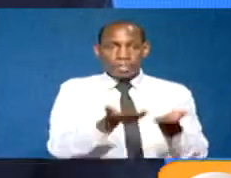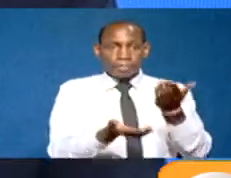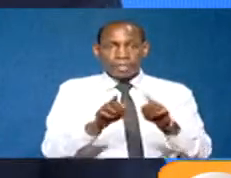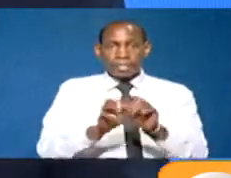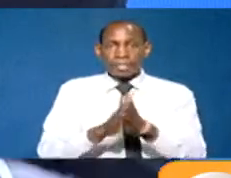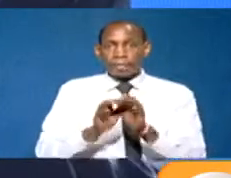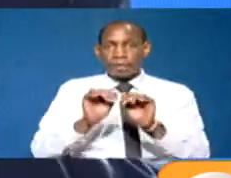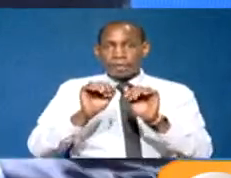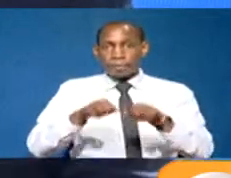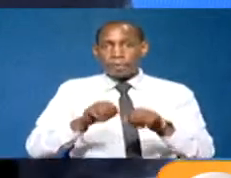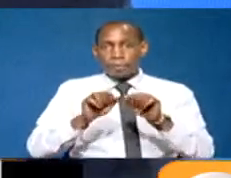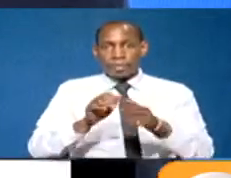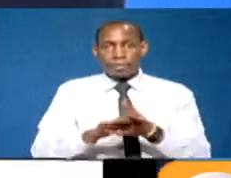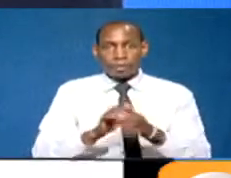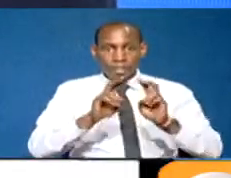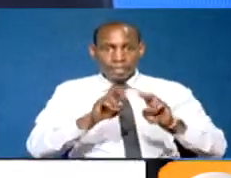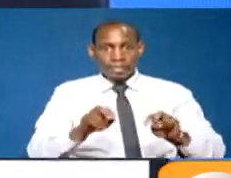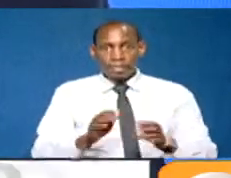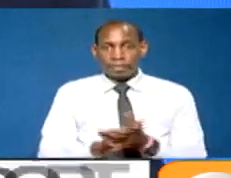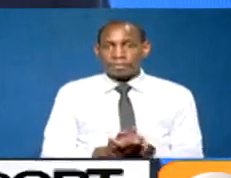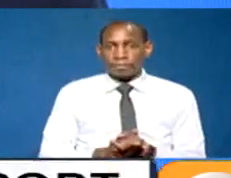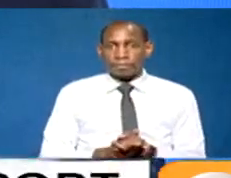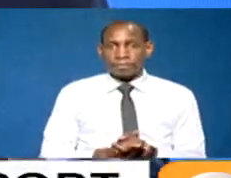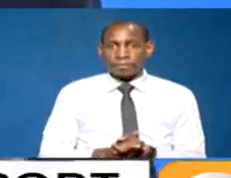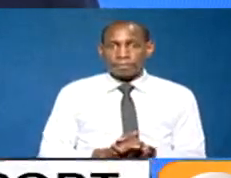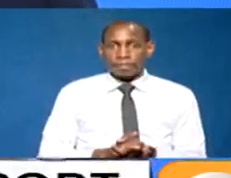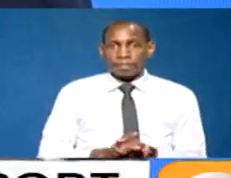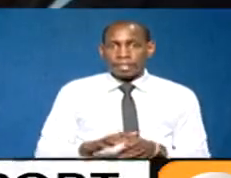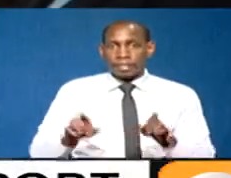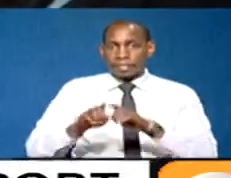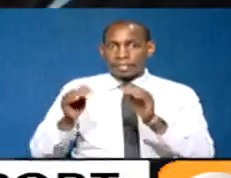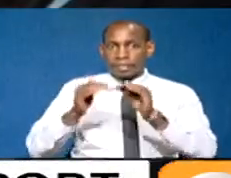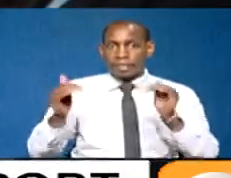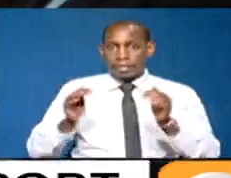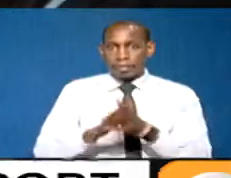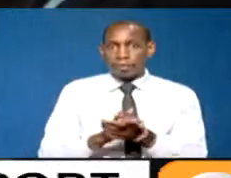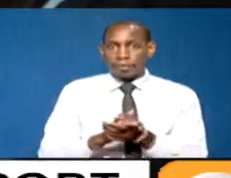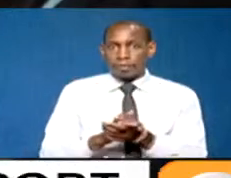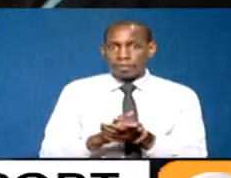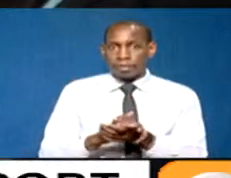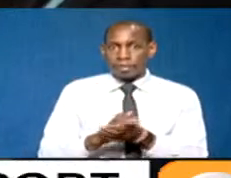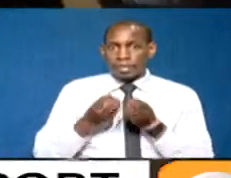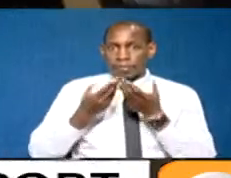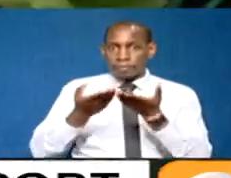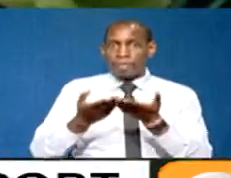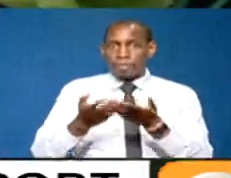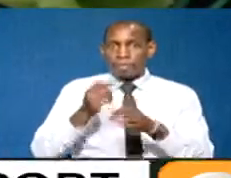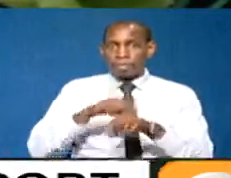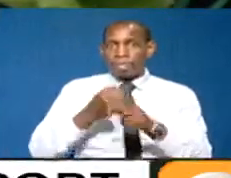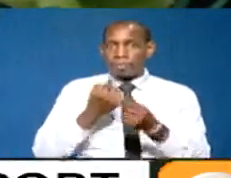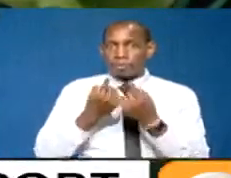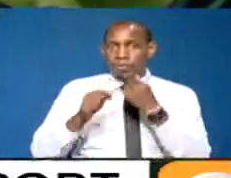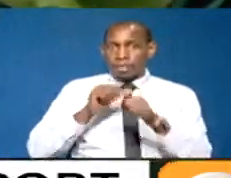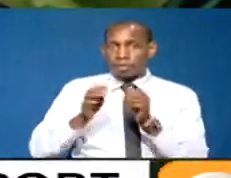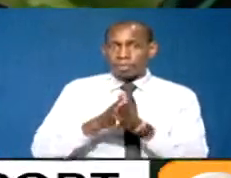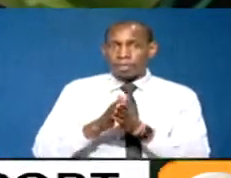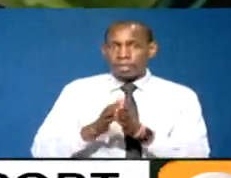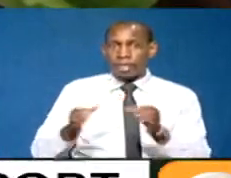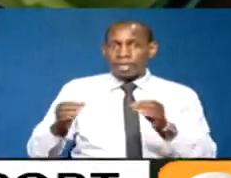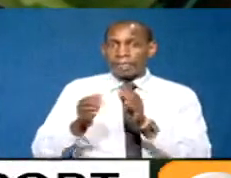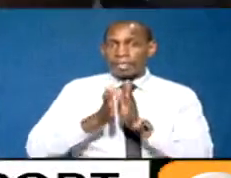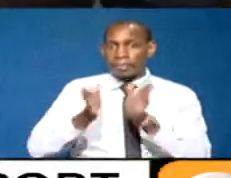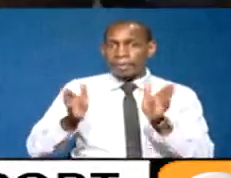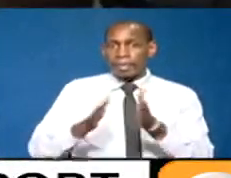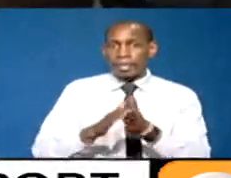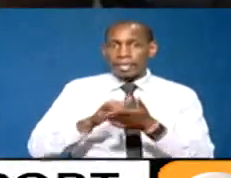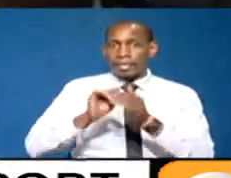can be tracked. I'm sure Jeff will be very happy to hear that. That's the level of disclosure we always talk about when we talk about companies that are publicly quoted.